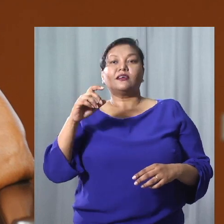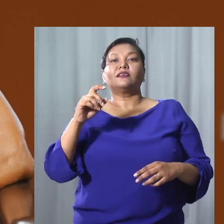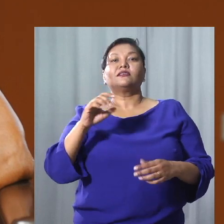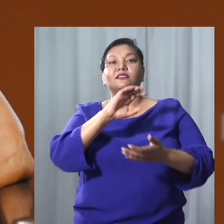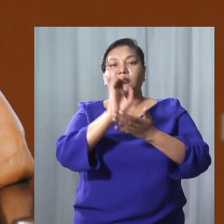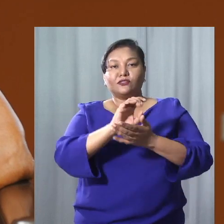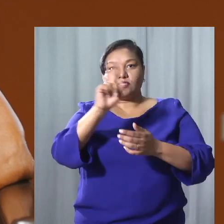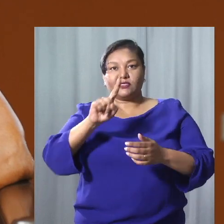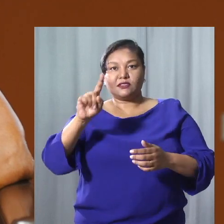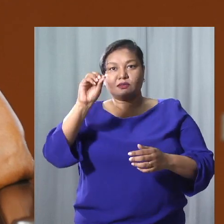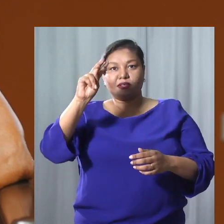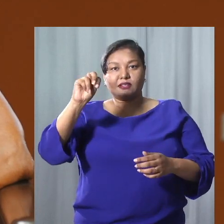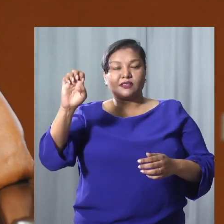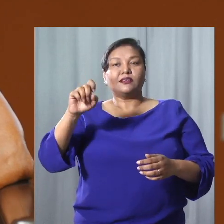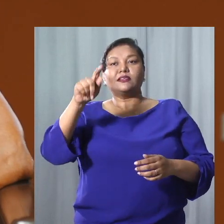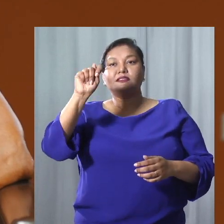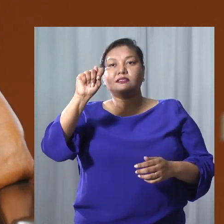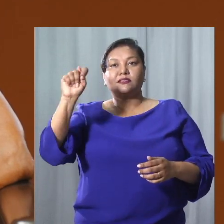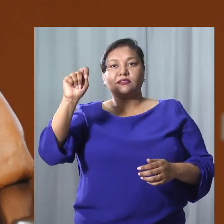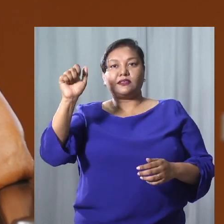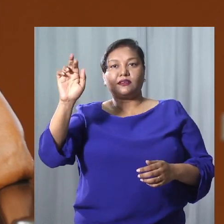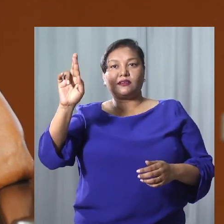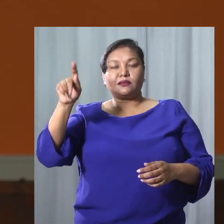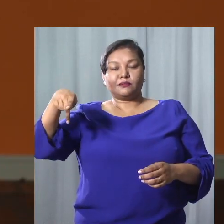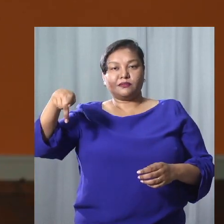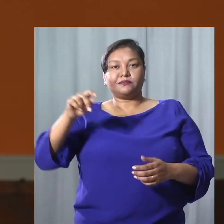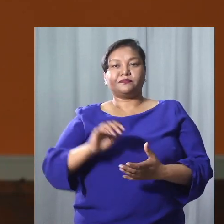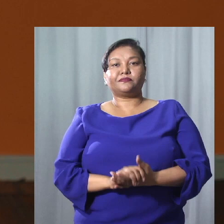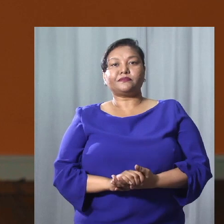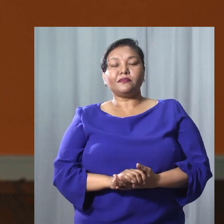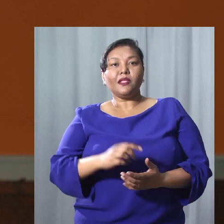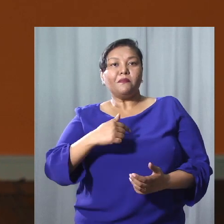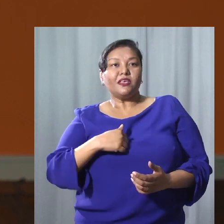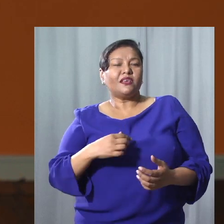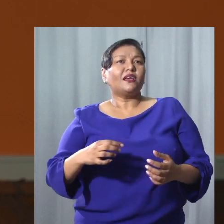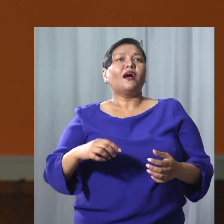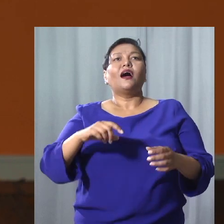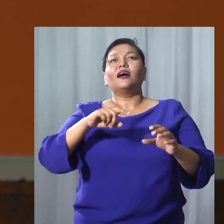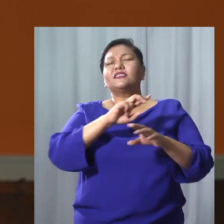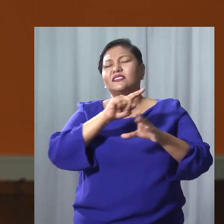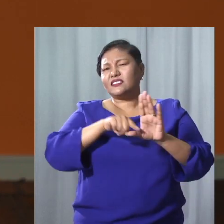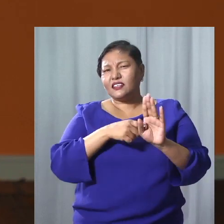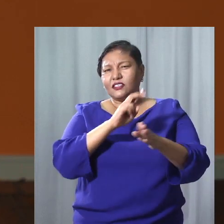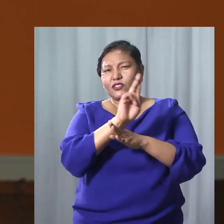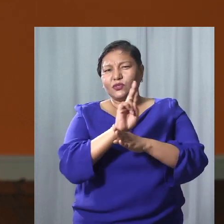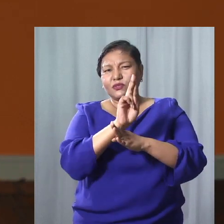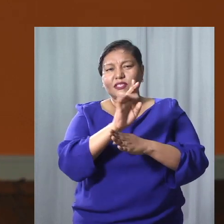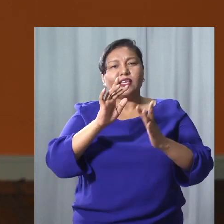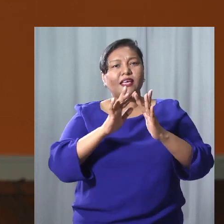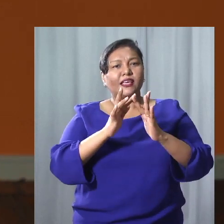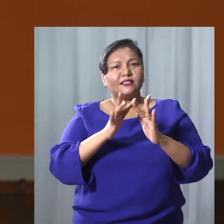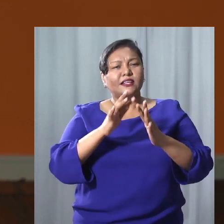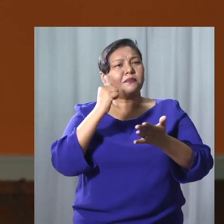of the Trinidad and Tobago Association of Retired Persons. I got into the online banking out